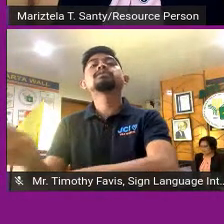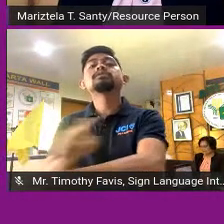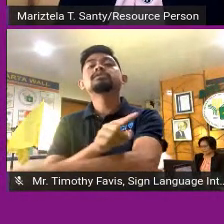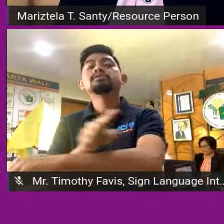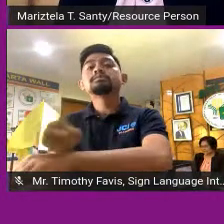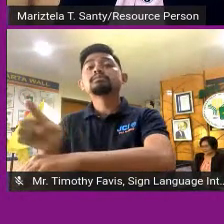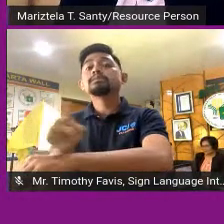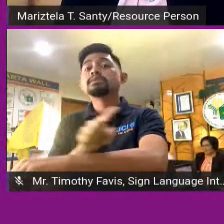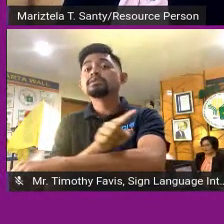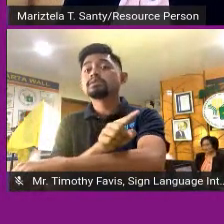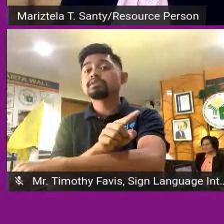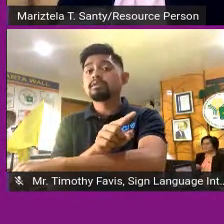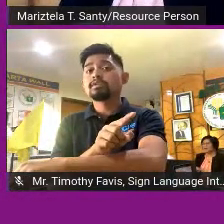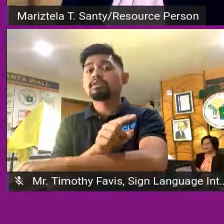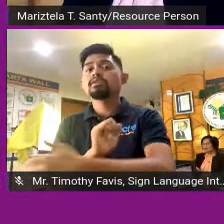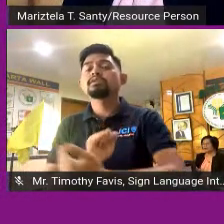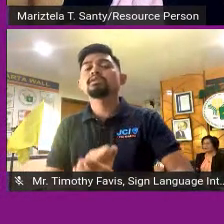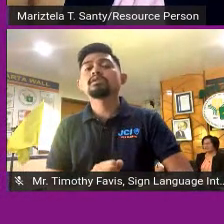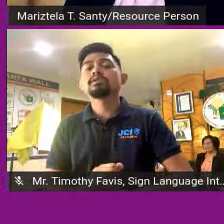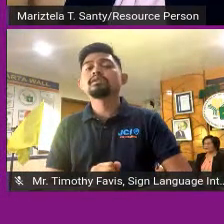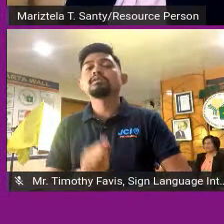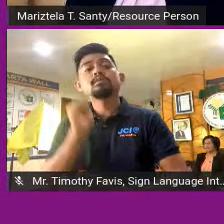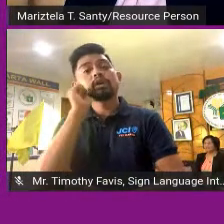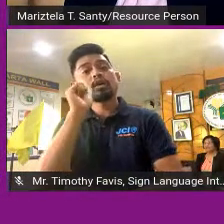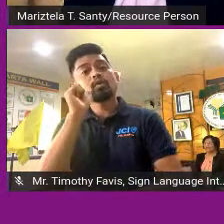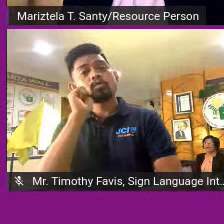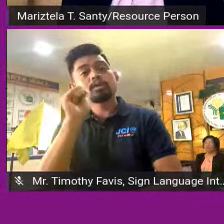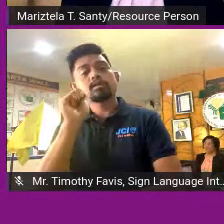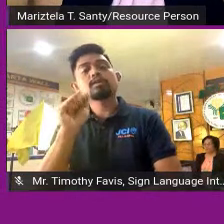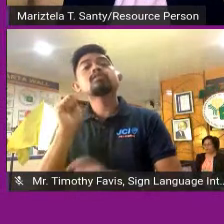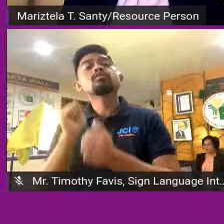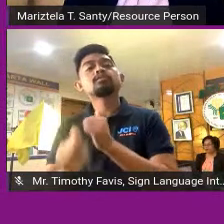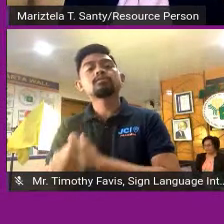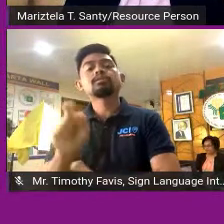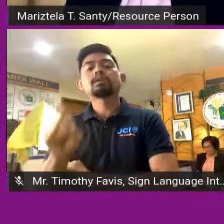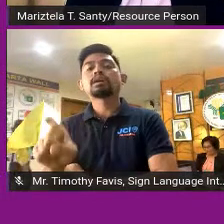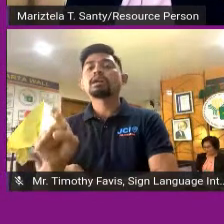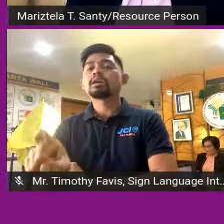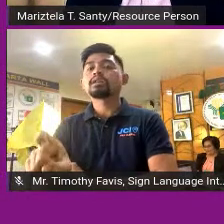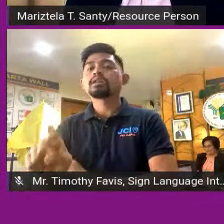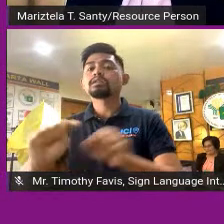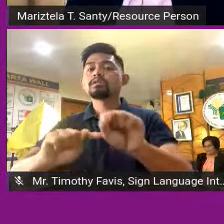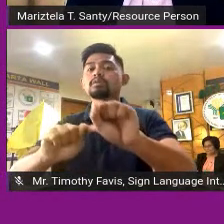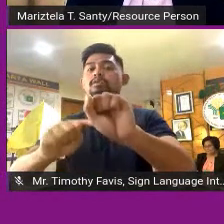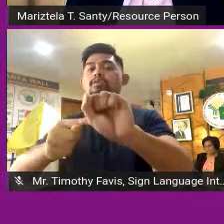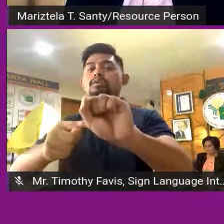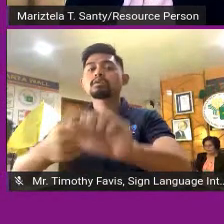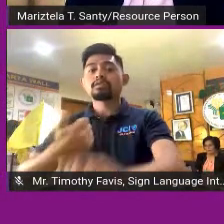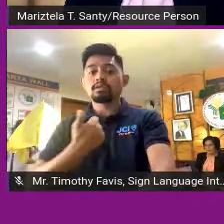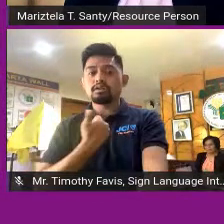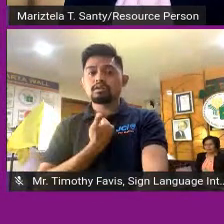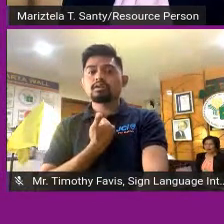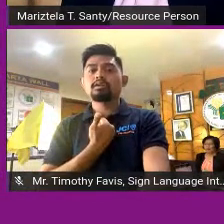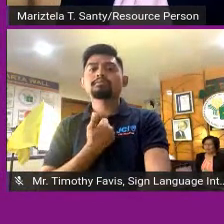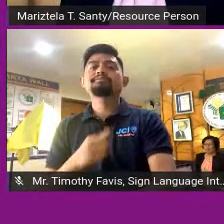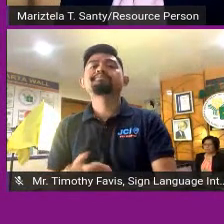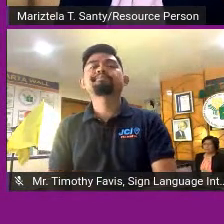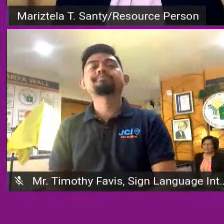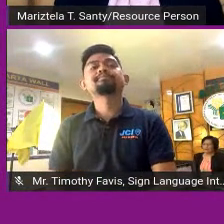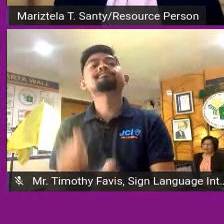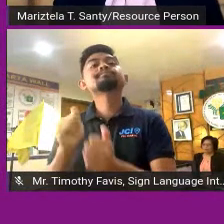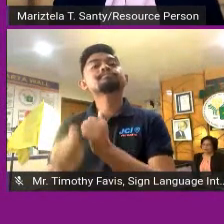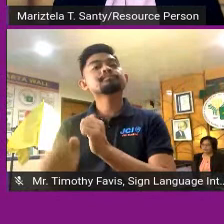the domestic. So it should start within ourselves and within our families. So